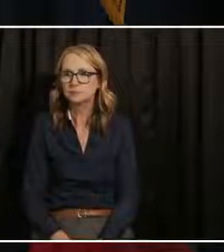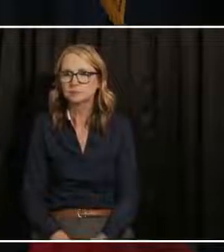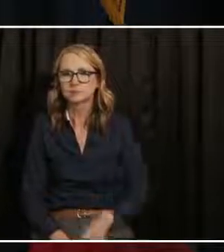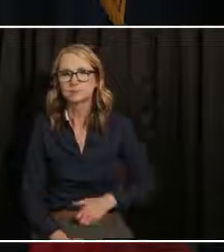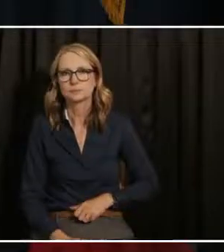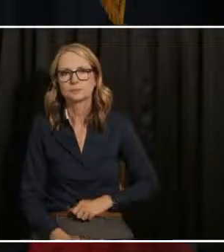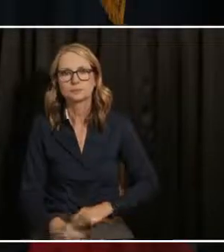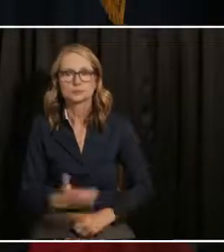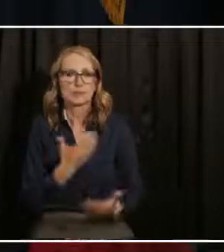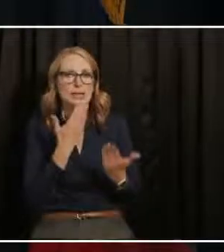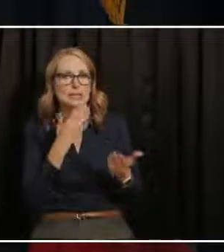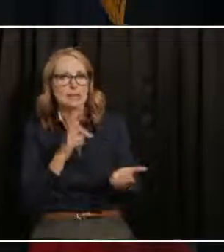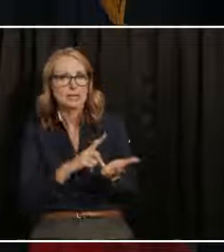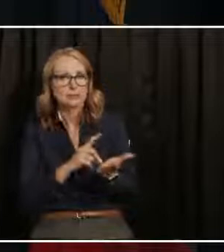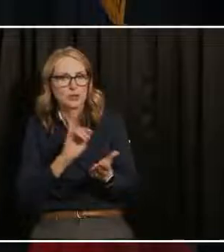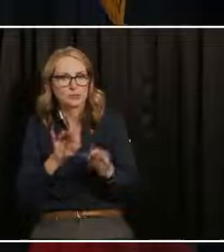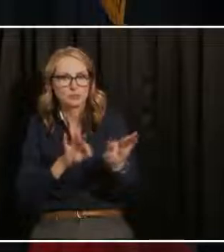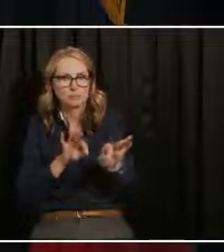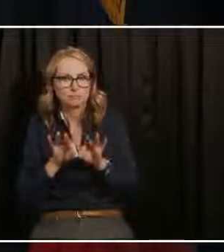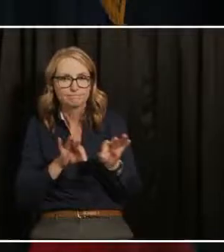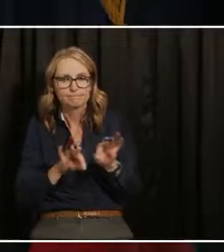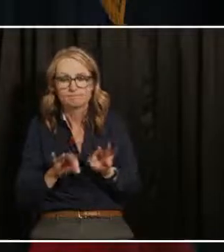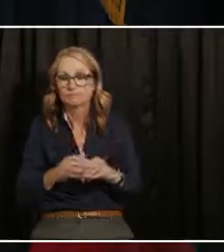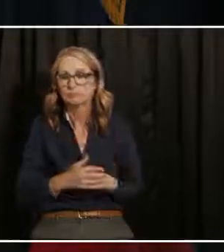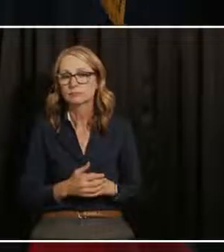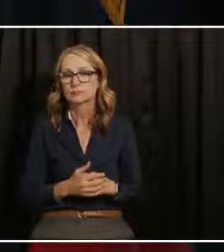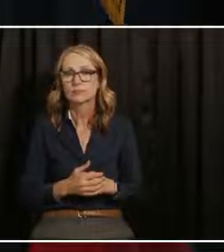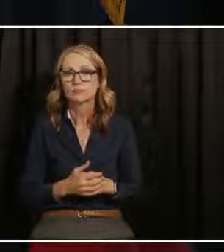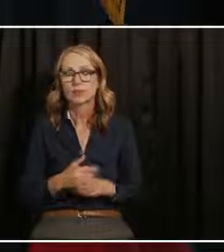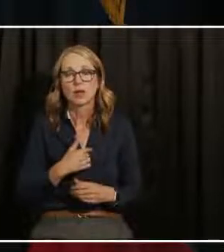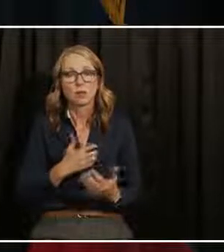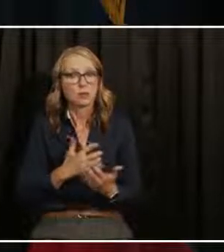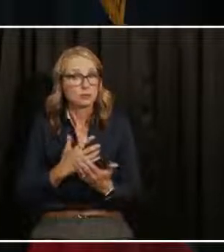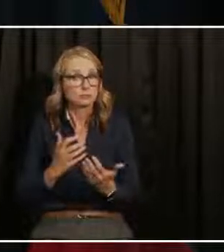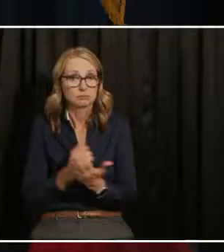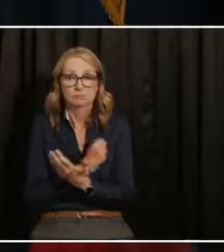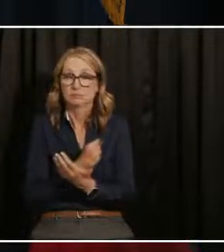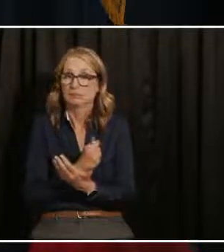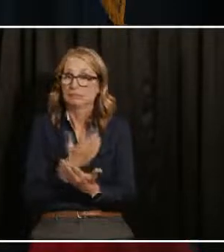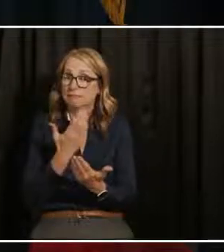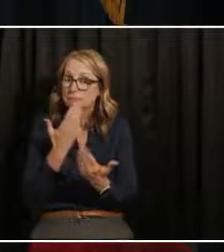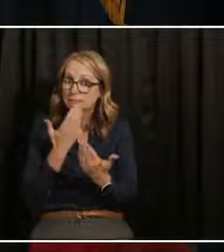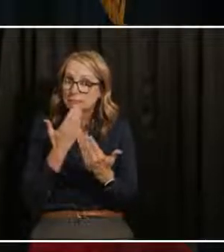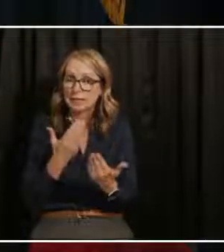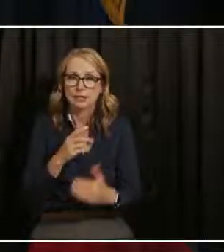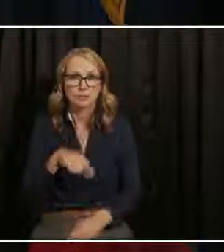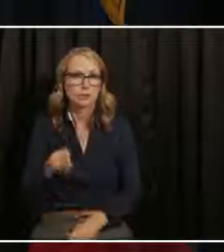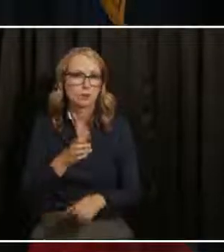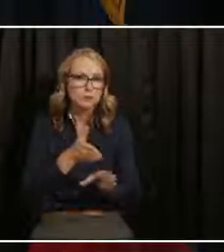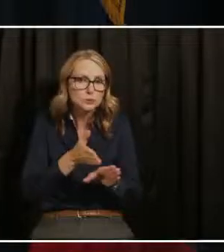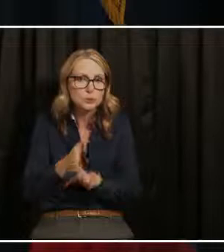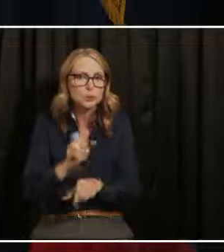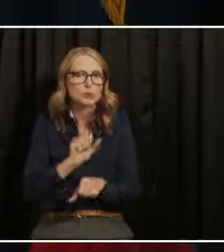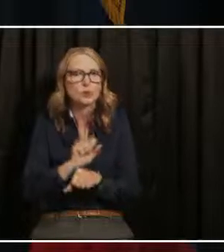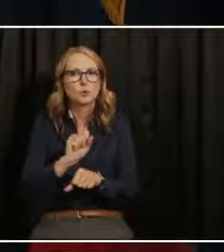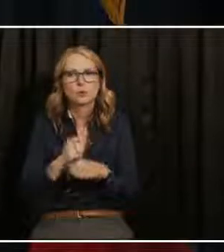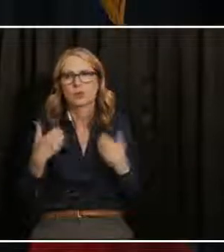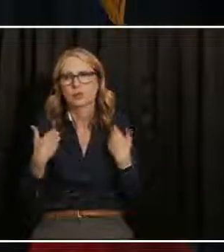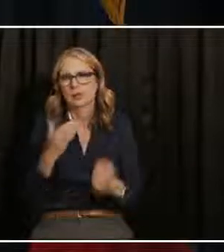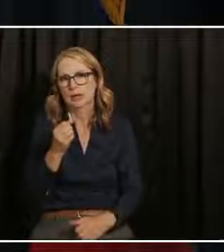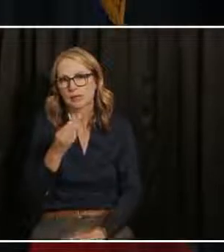Thank you for the update, Dr. Herlihy. I also want to take a moment to thank our healthcare workers, our county public health